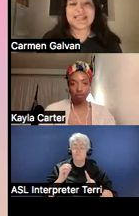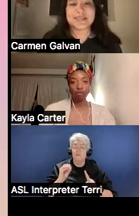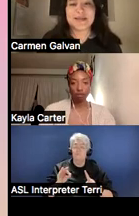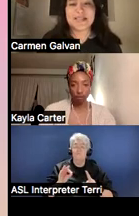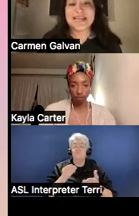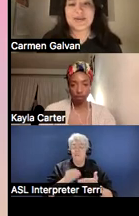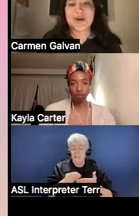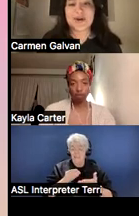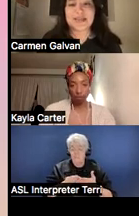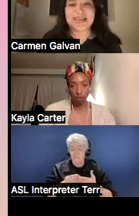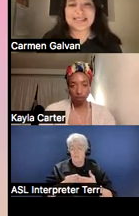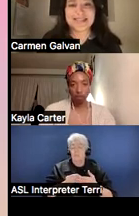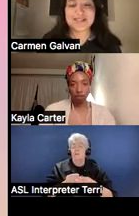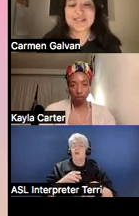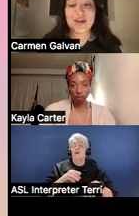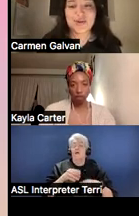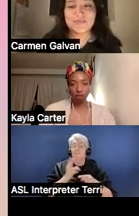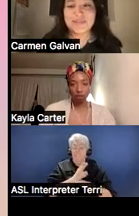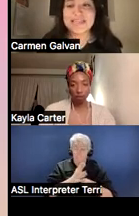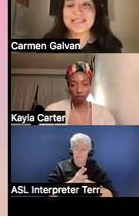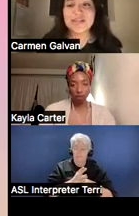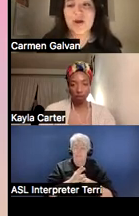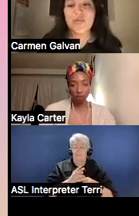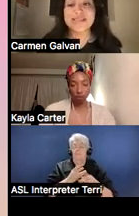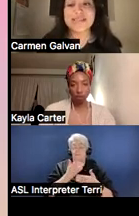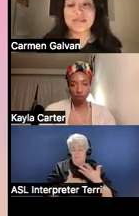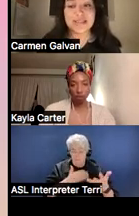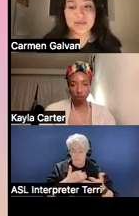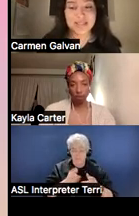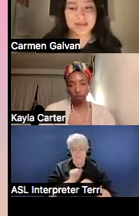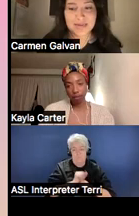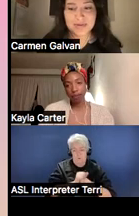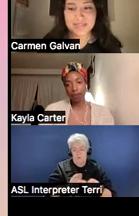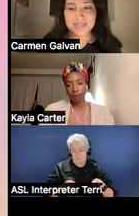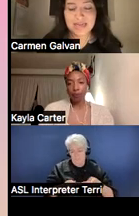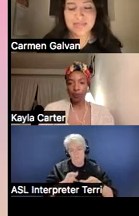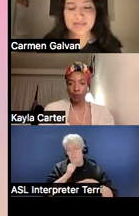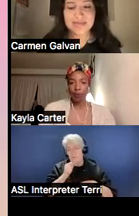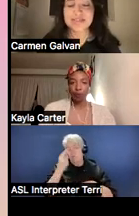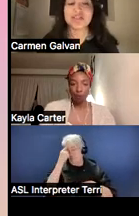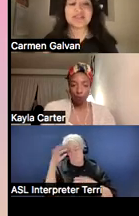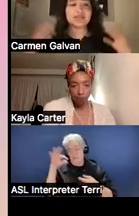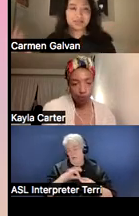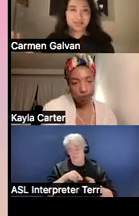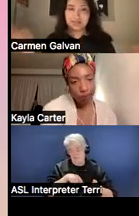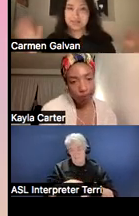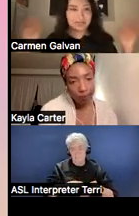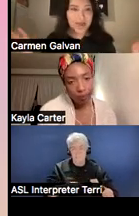financial accessibility in the workplace, so this is not always something that we think about. Sometimes it